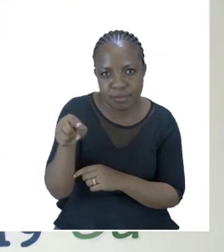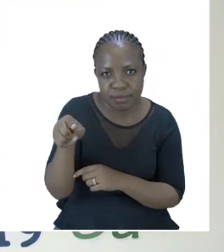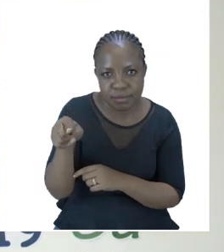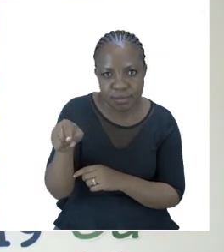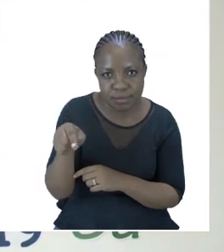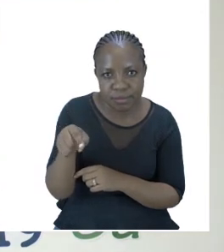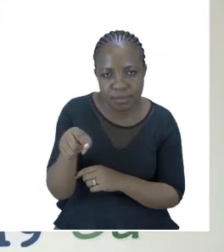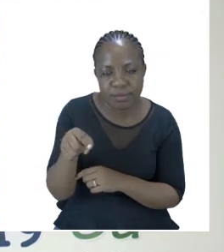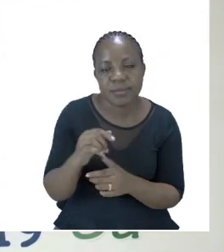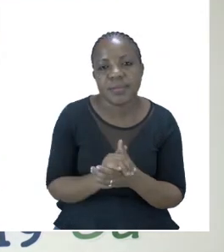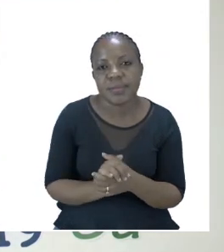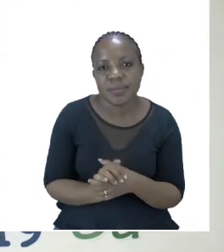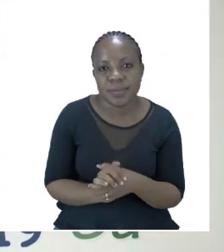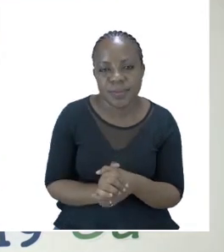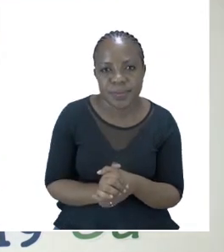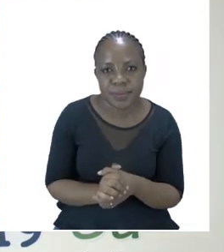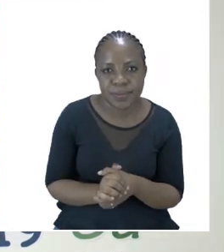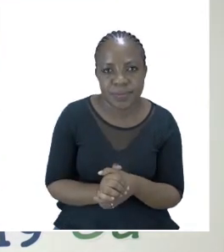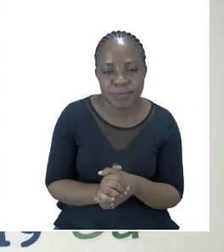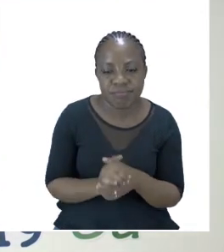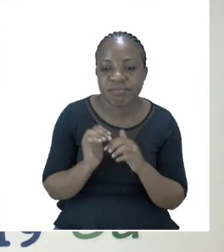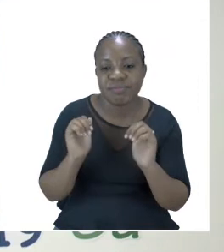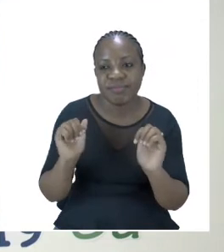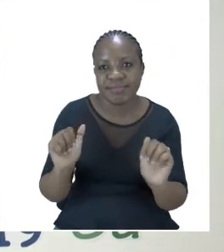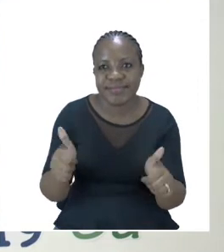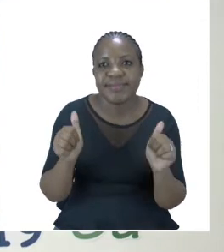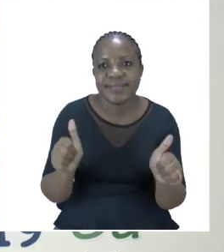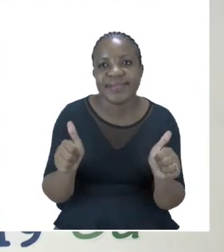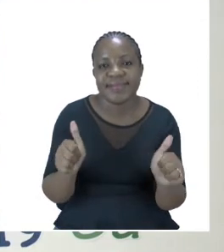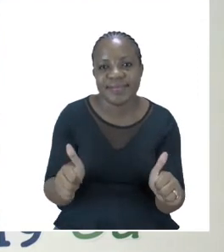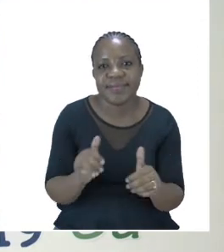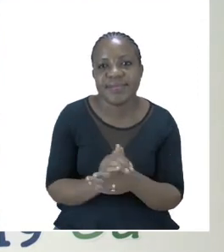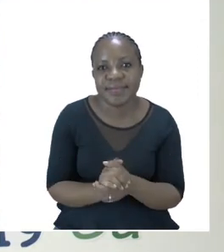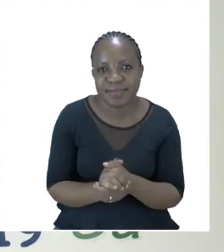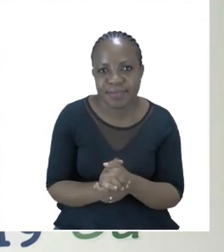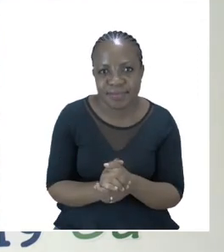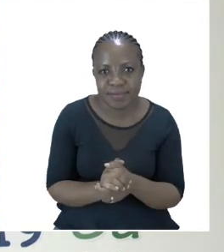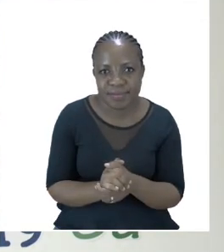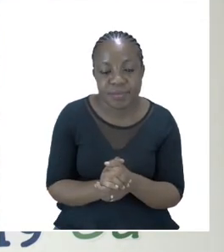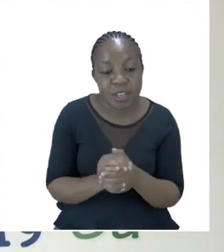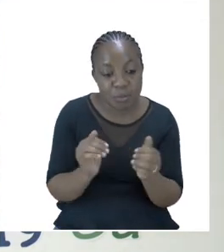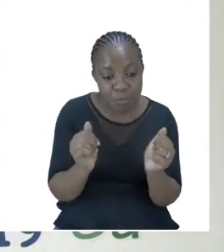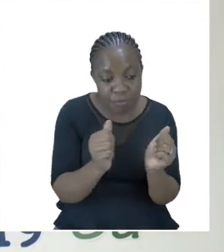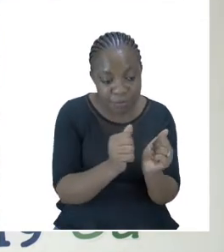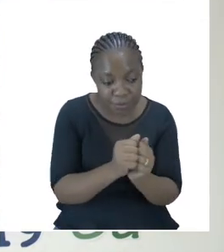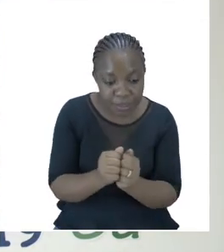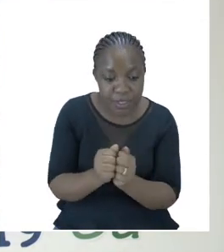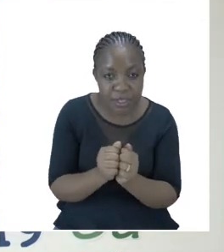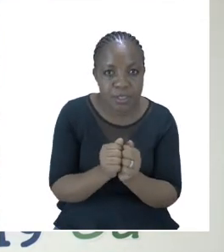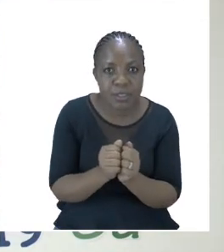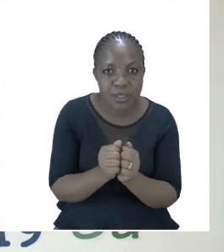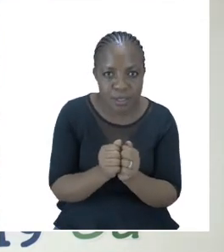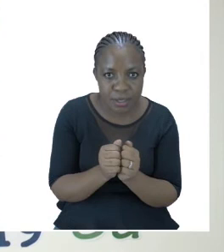and flick. Very good. Now we're going to try it together. Put